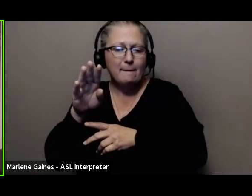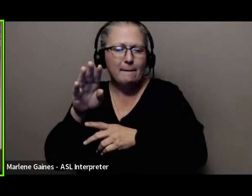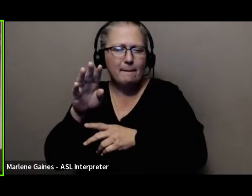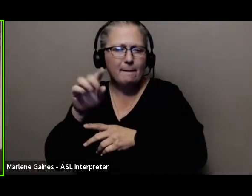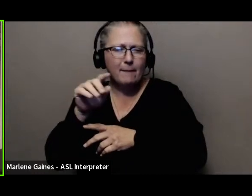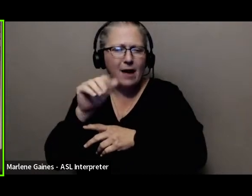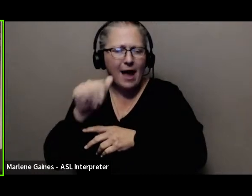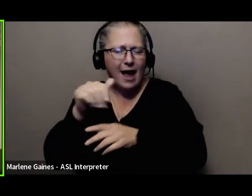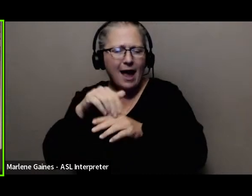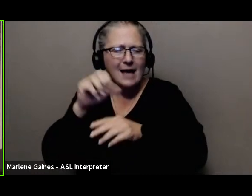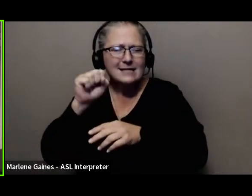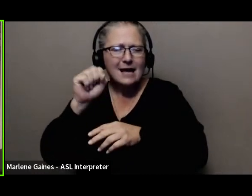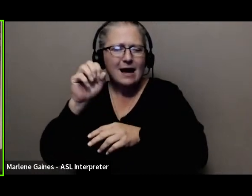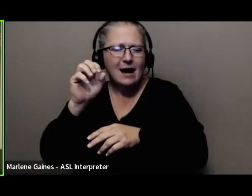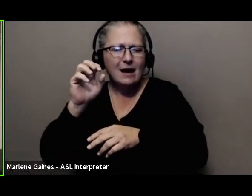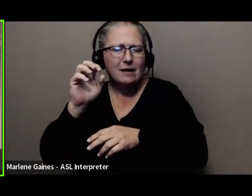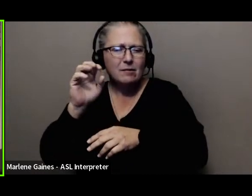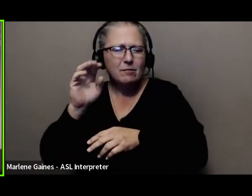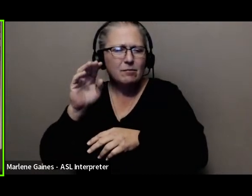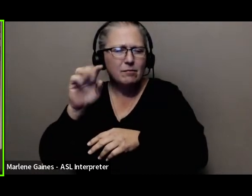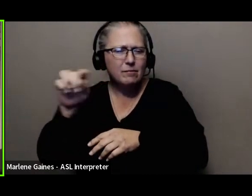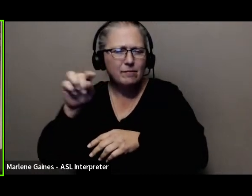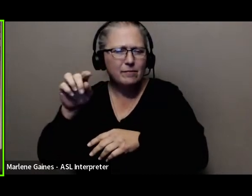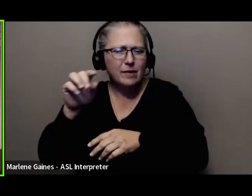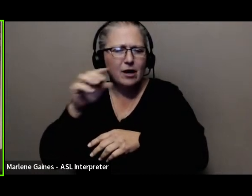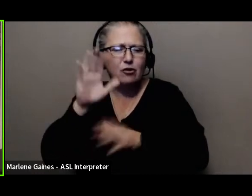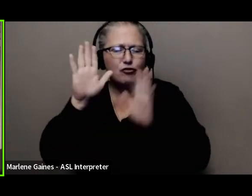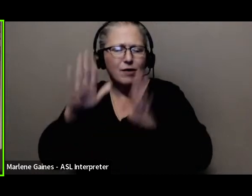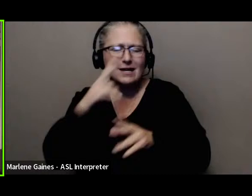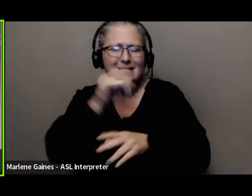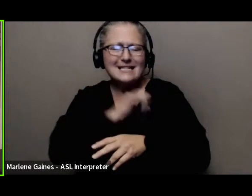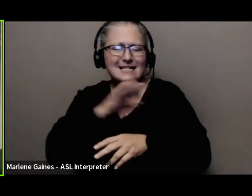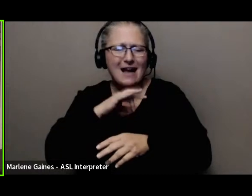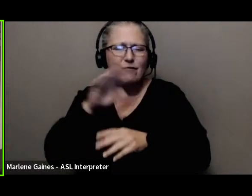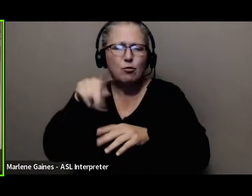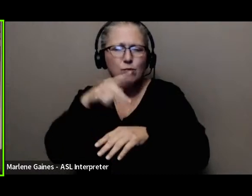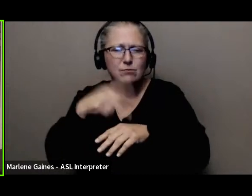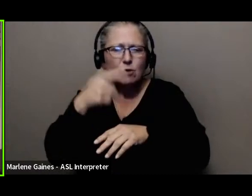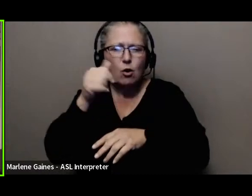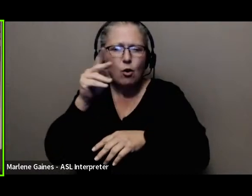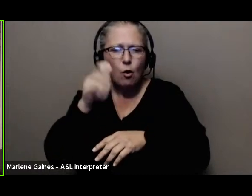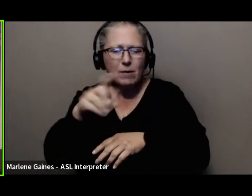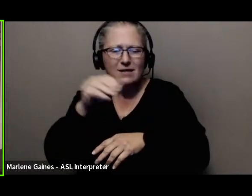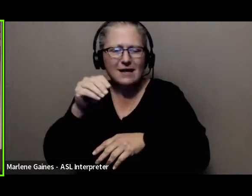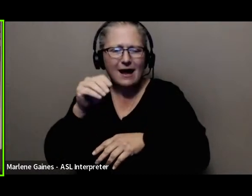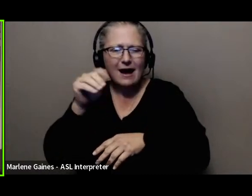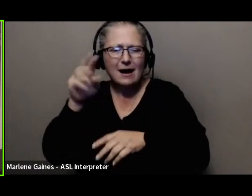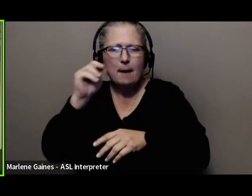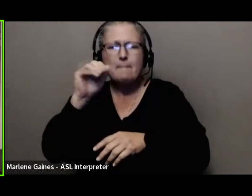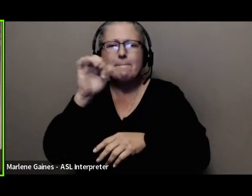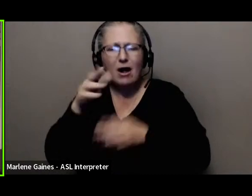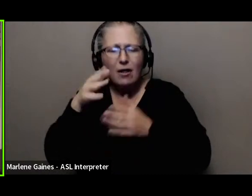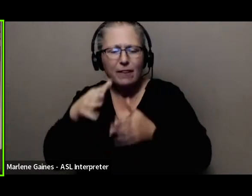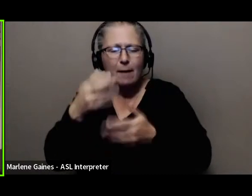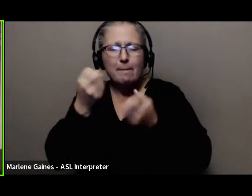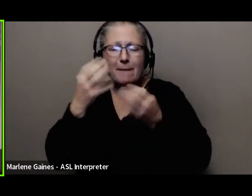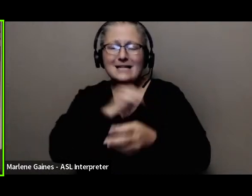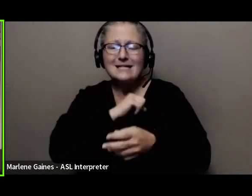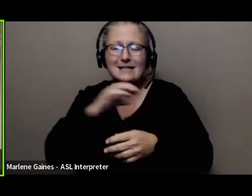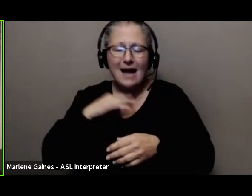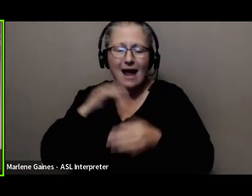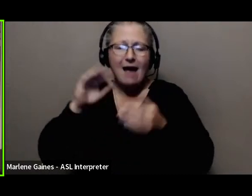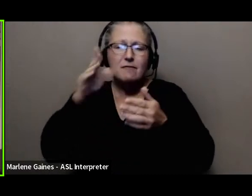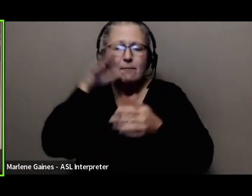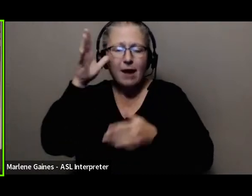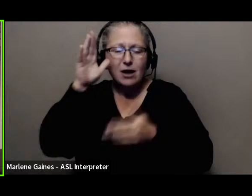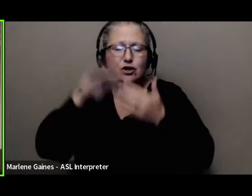Center, and it was great to see staff there, including Principal Gomez, and Mayor Rico Medina was there as well. But we had many staff members, parents, community members